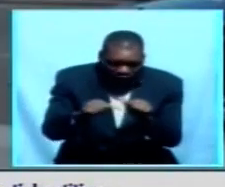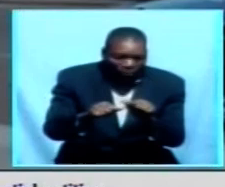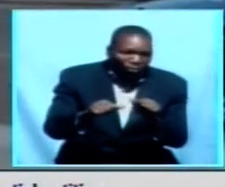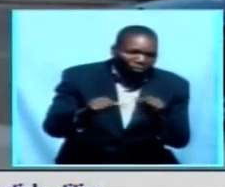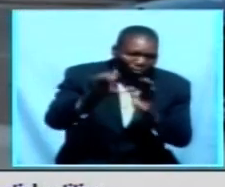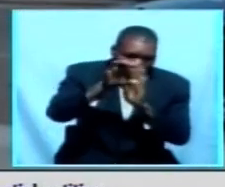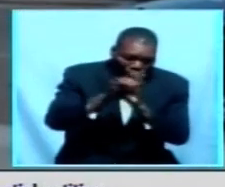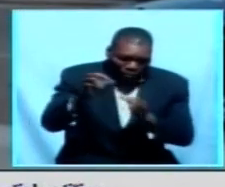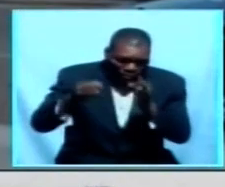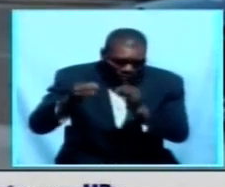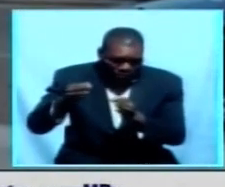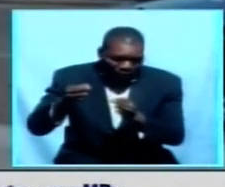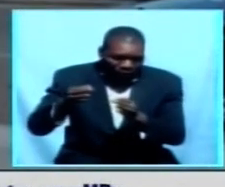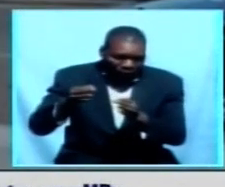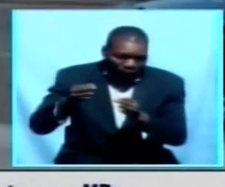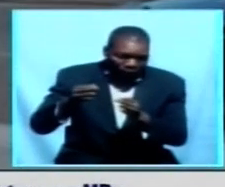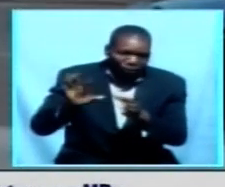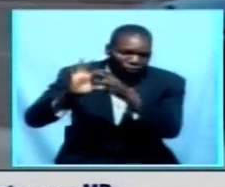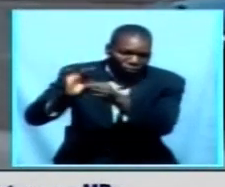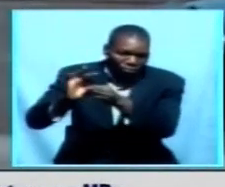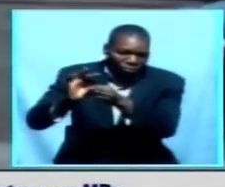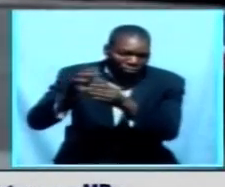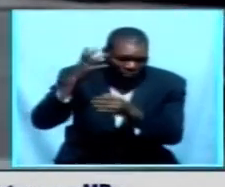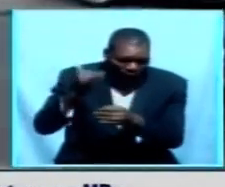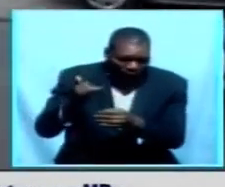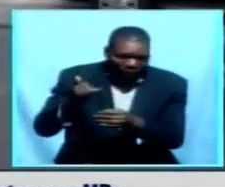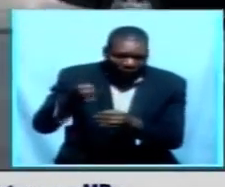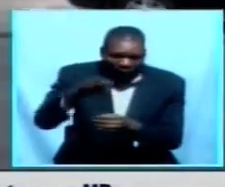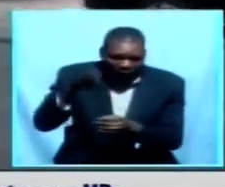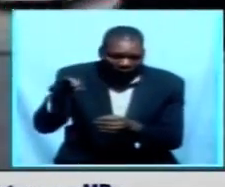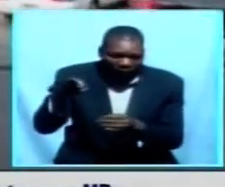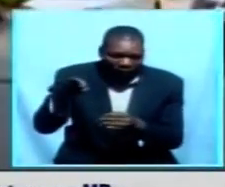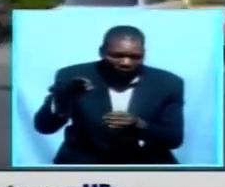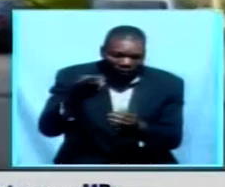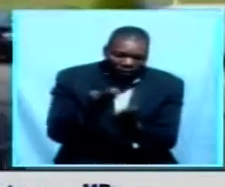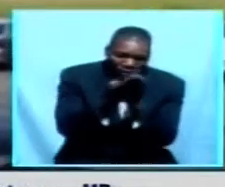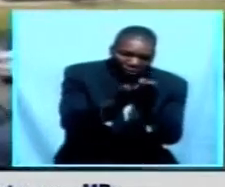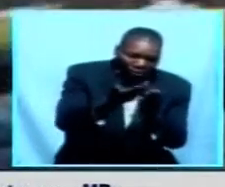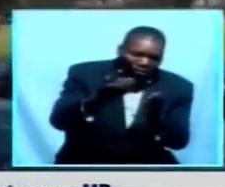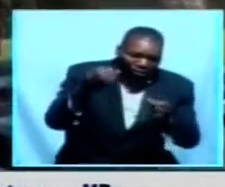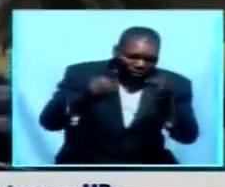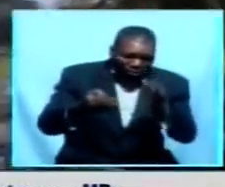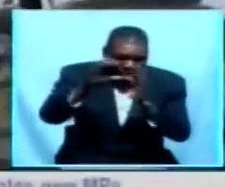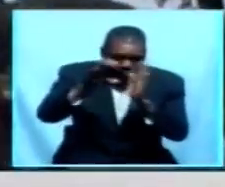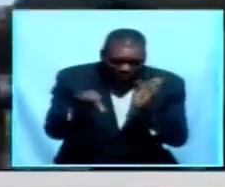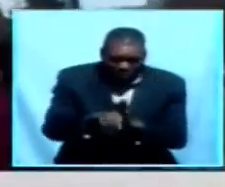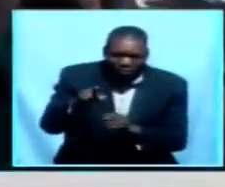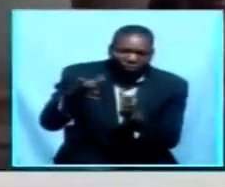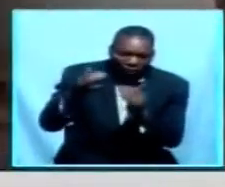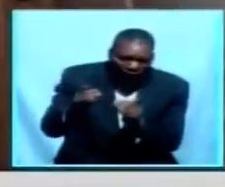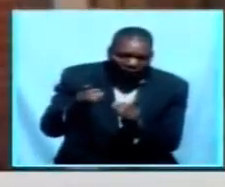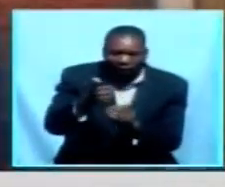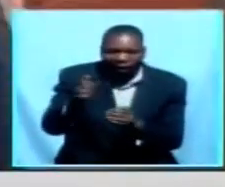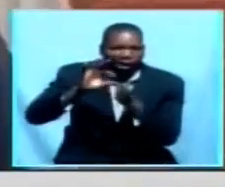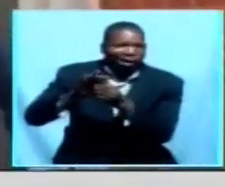leader Hakainde Hichilema in the Constitutional Court. The Attorney General argued that he should be joined to the petition because Mr.